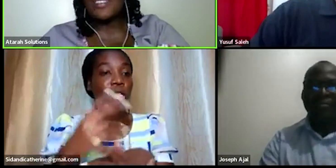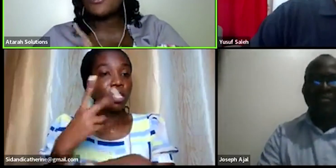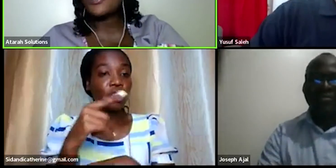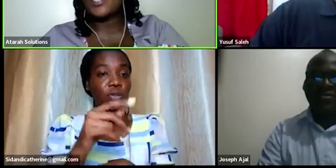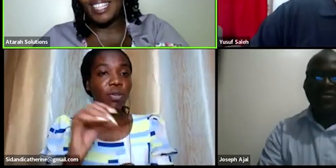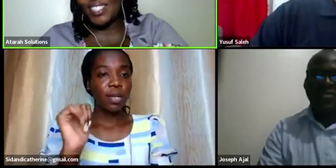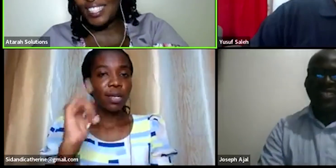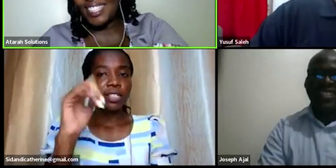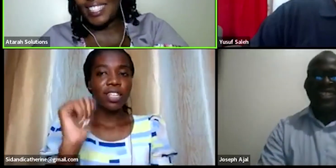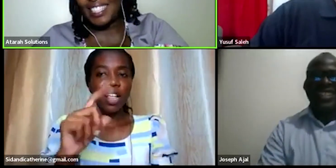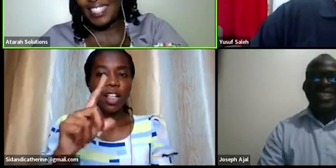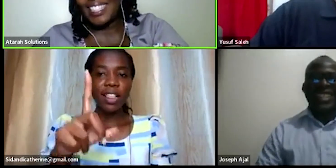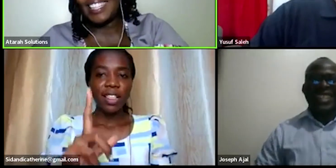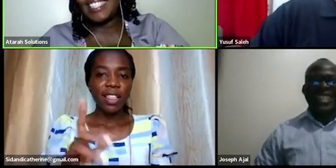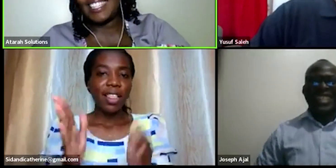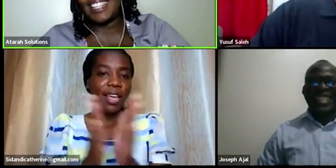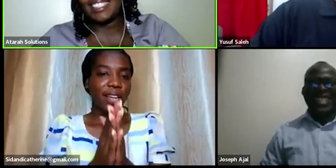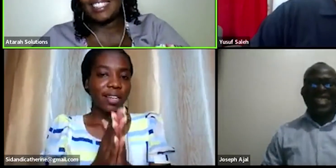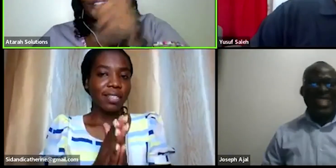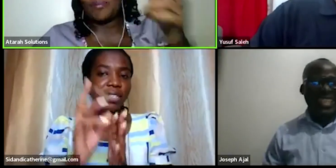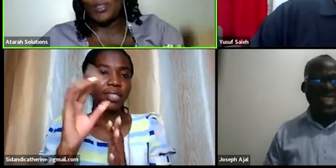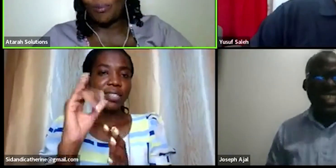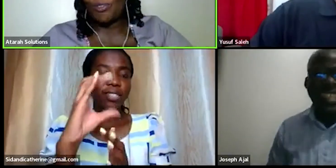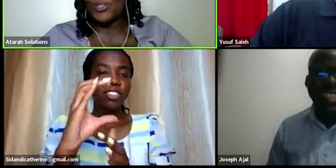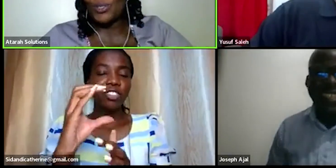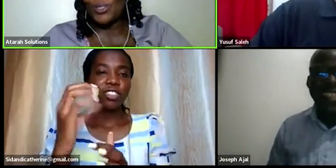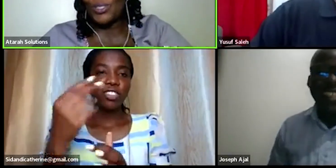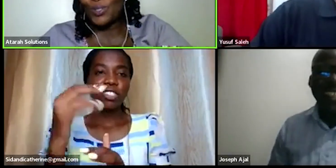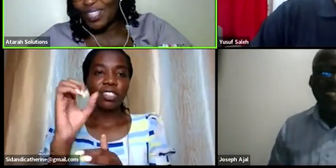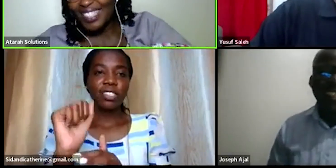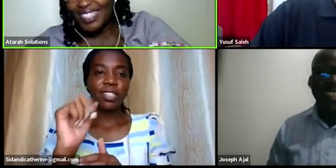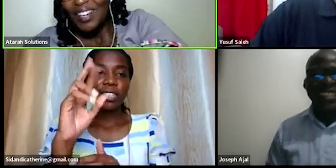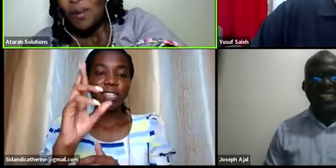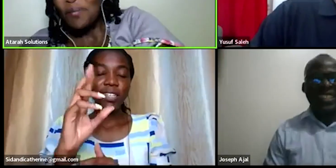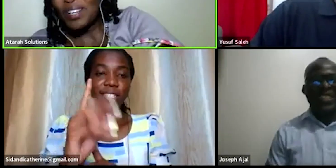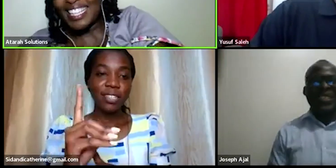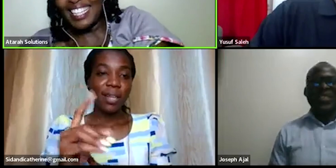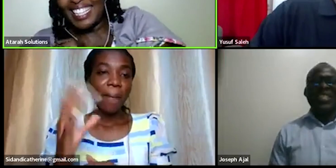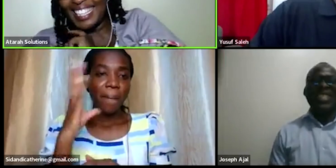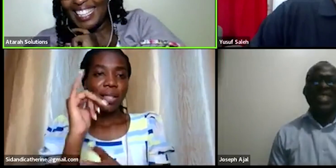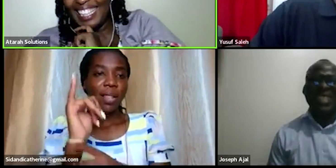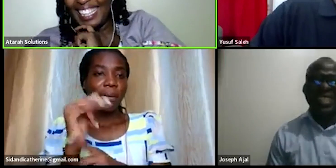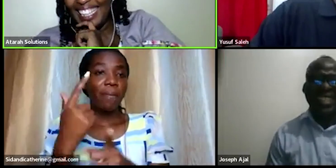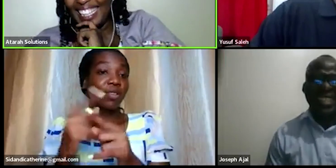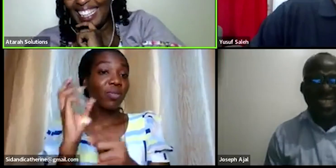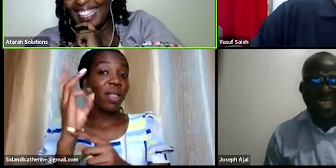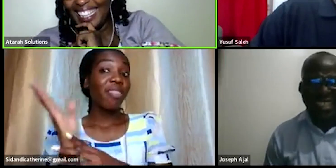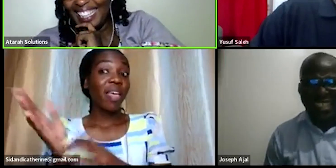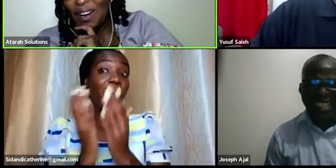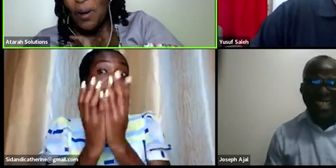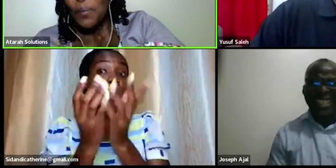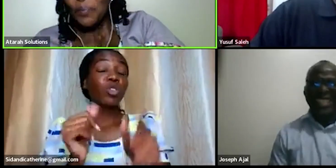ties. Unfortunately, Richard, the ties are just going to be on the boat, not tonight. But